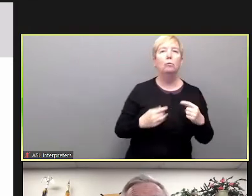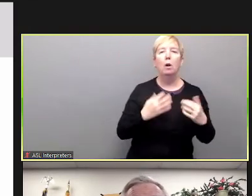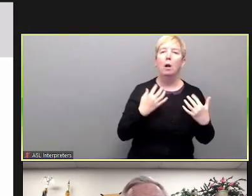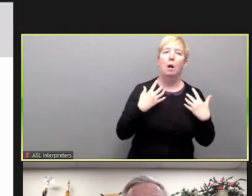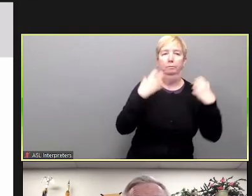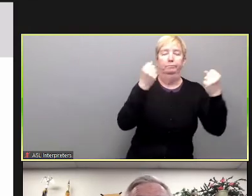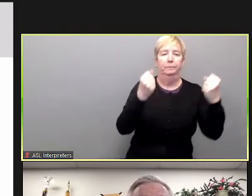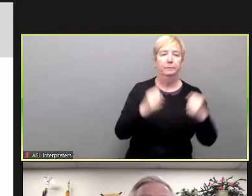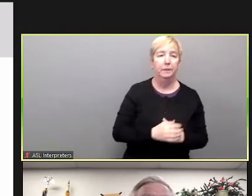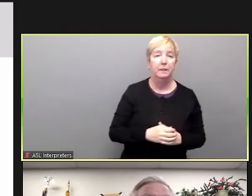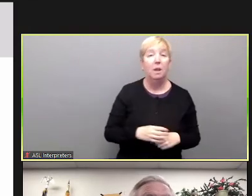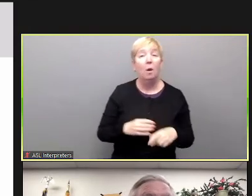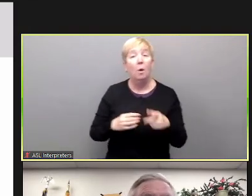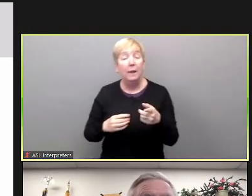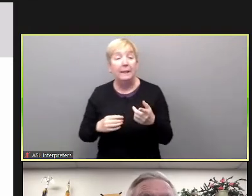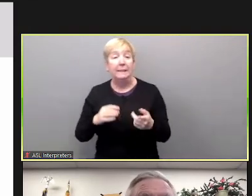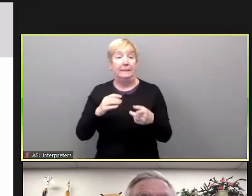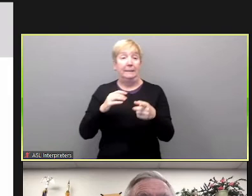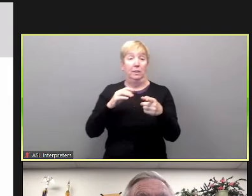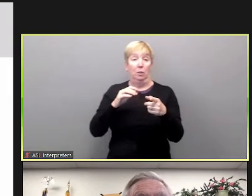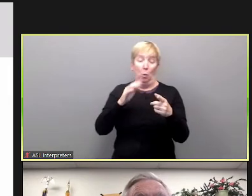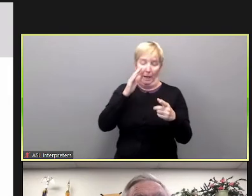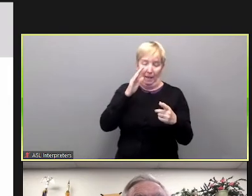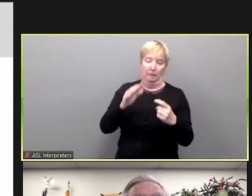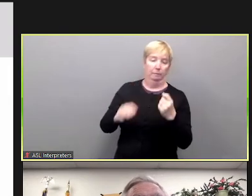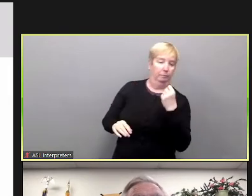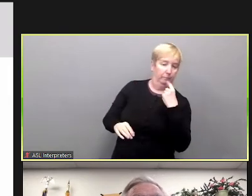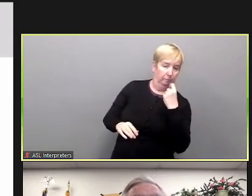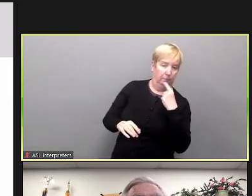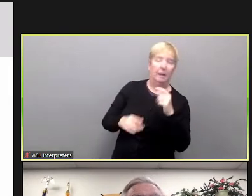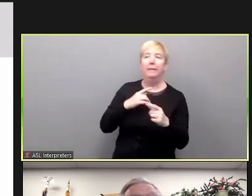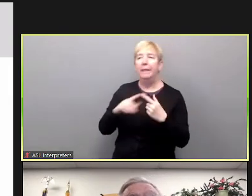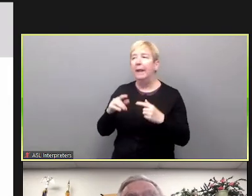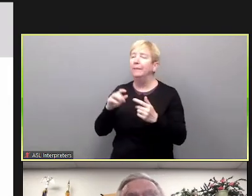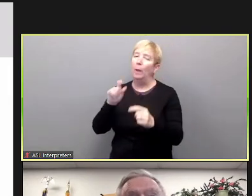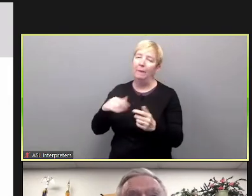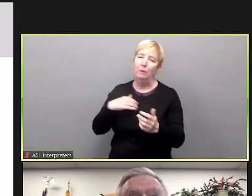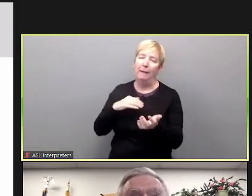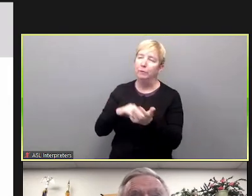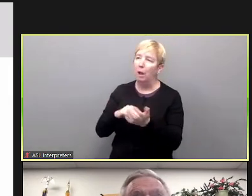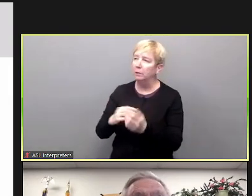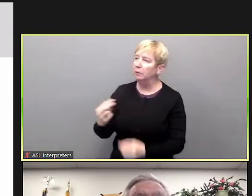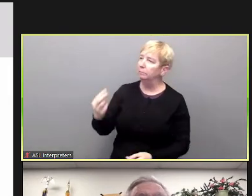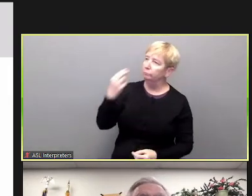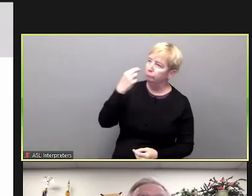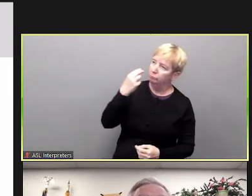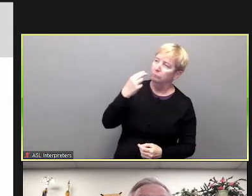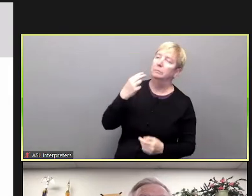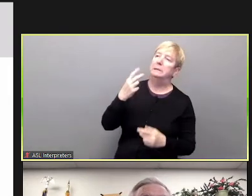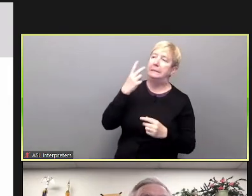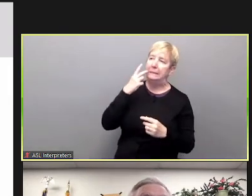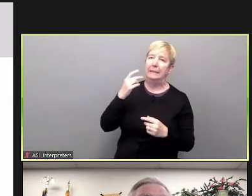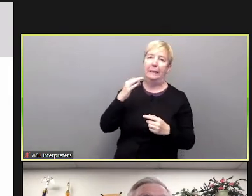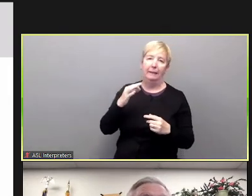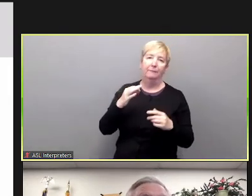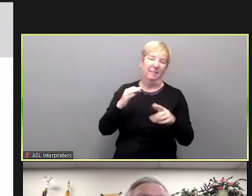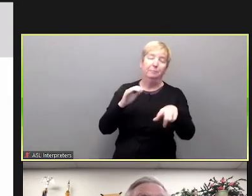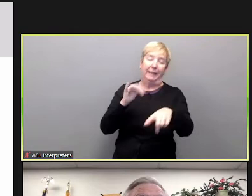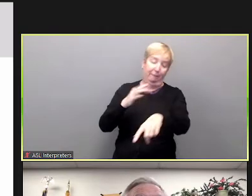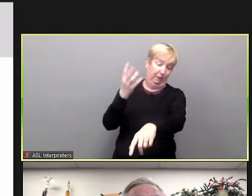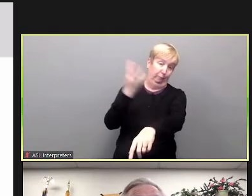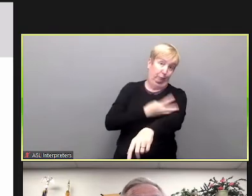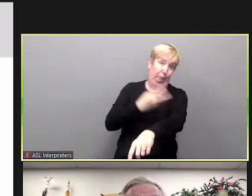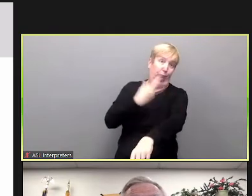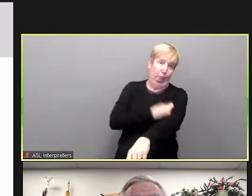the infusion and then be observed for an hour, then driving back home, very costly, very time